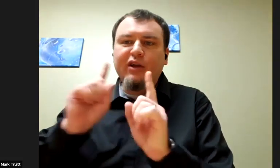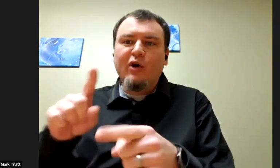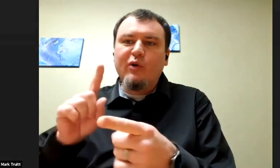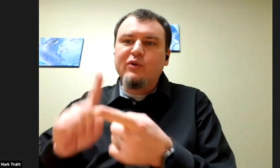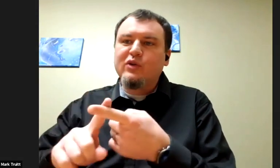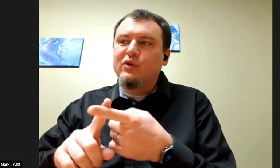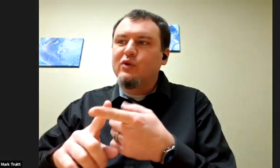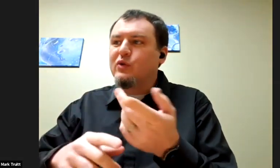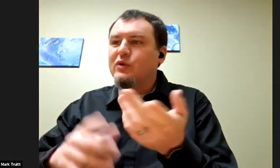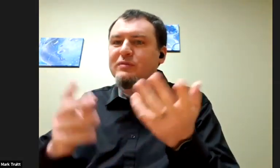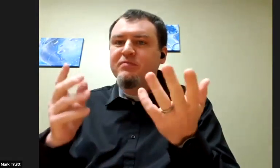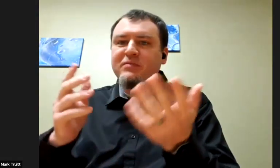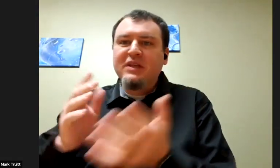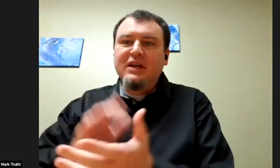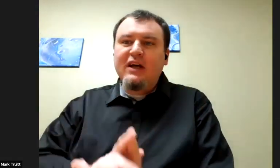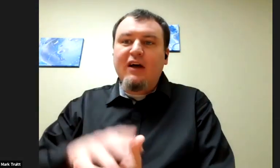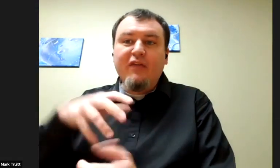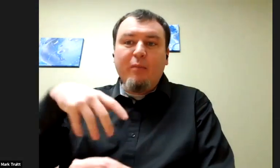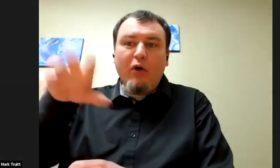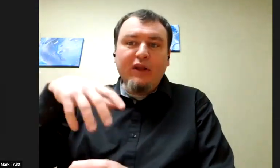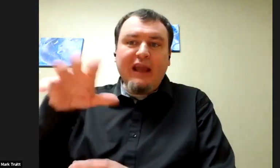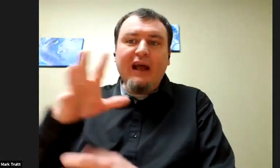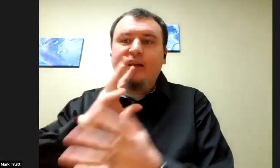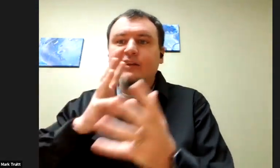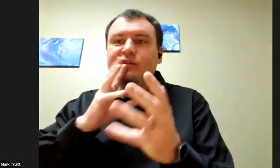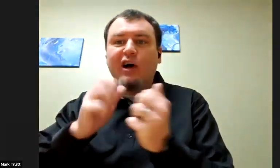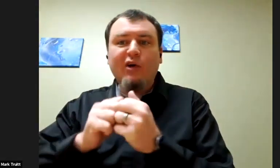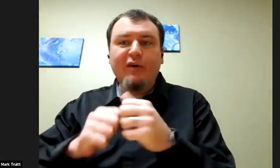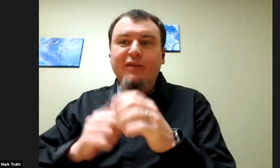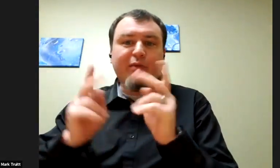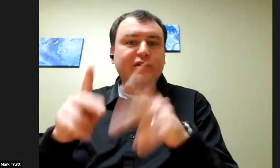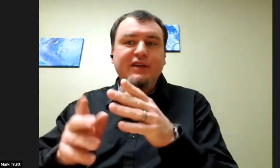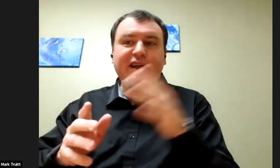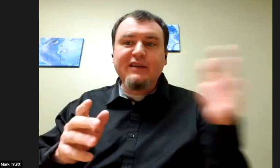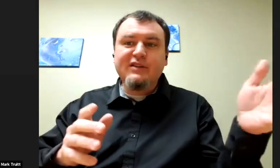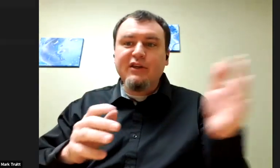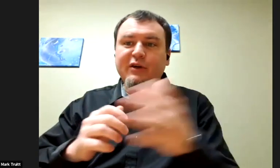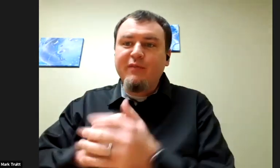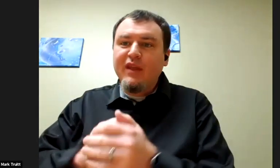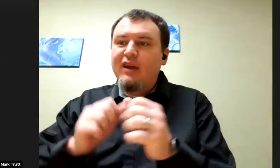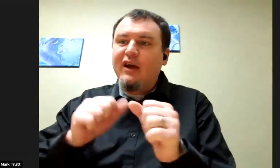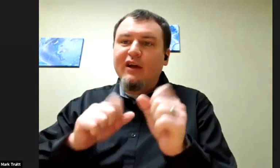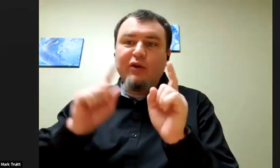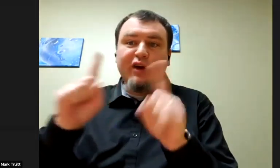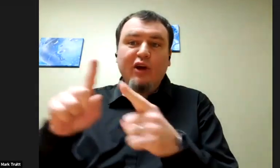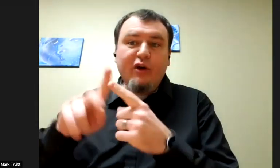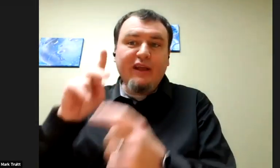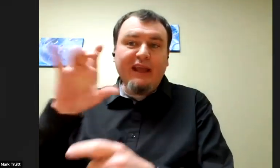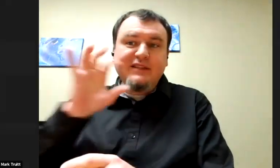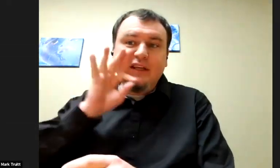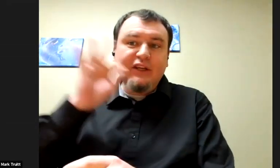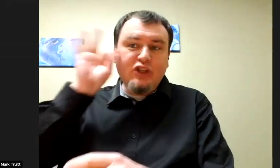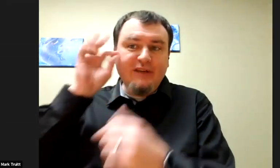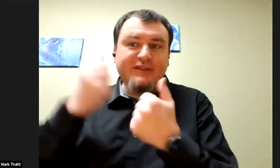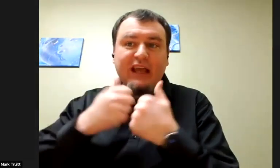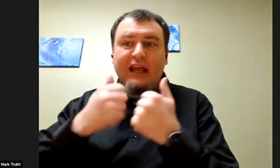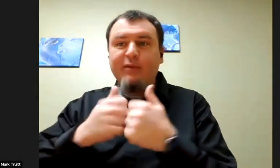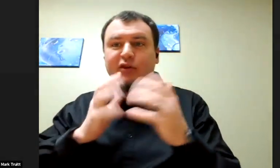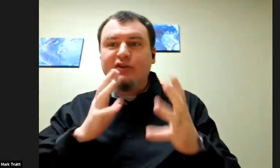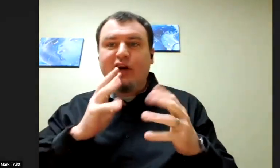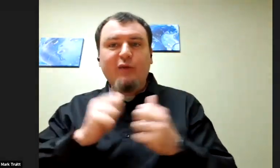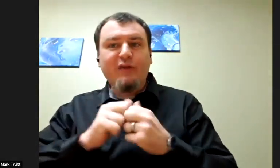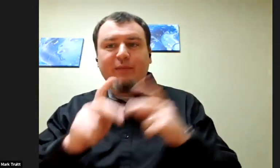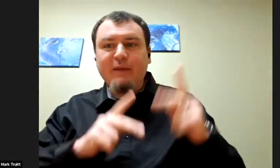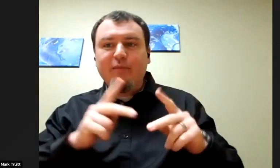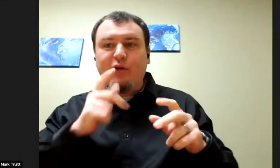You can go to the bowling alley and talk with the person next to you. You can go to a Kansas City Chiefs game.